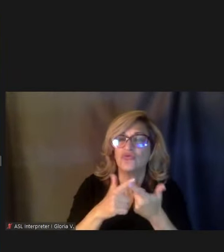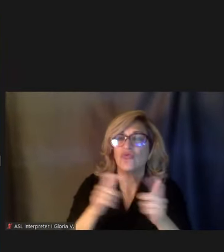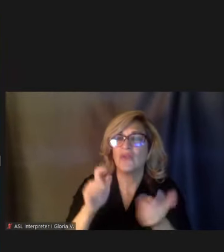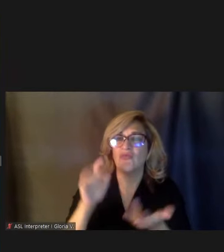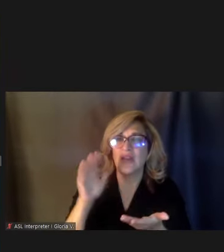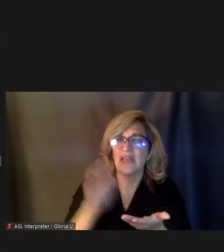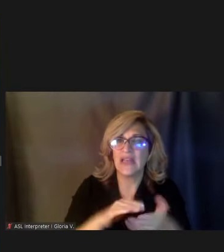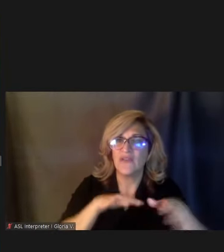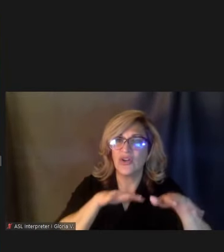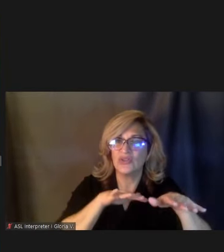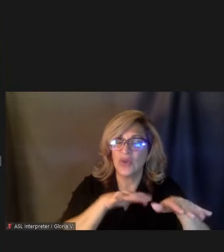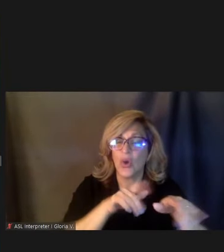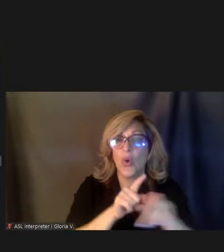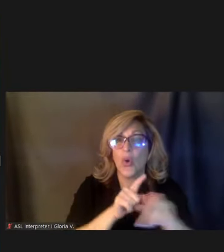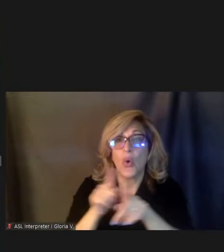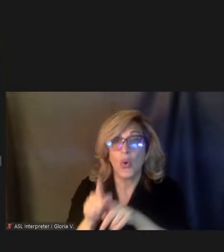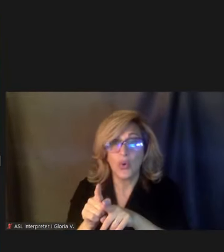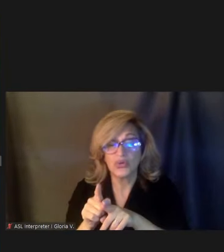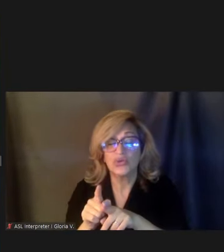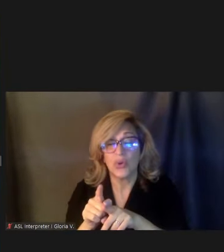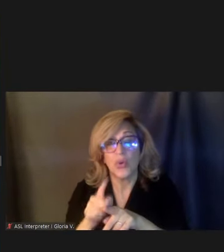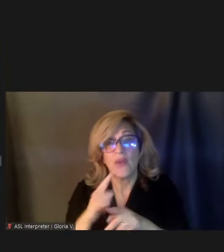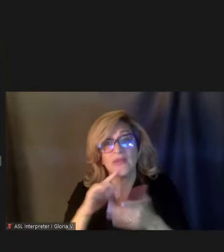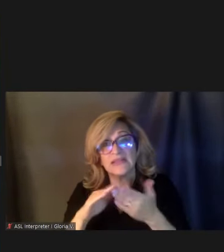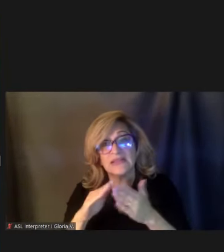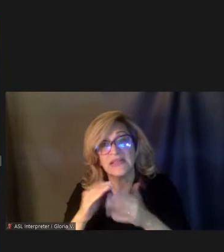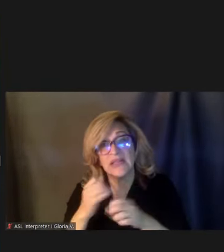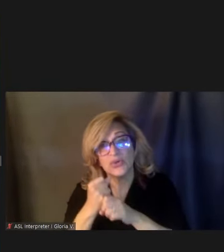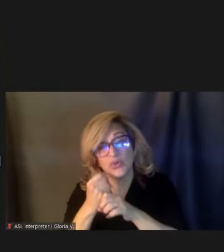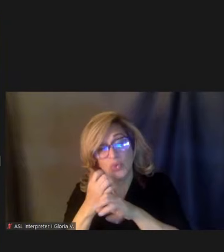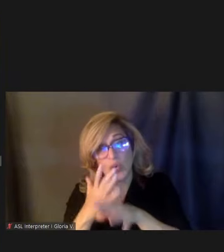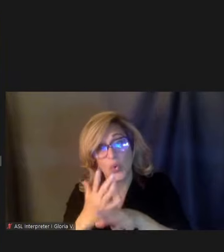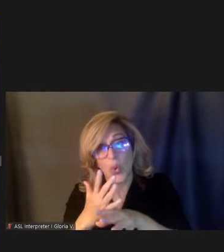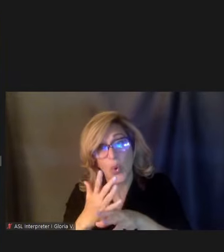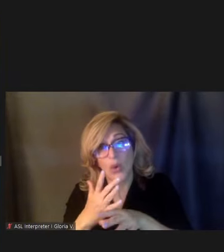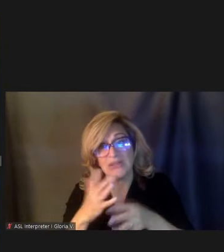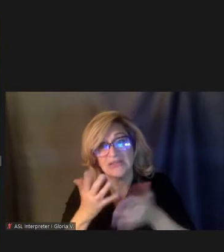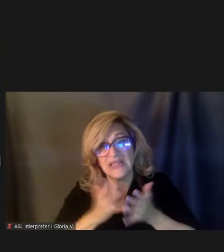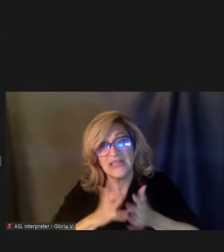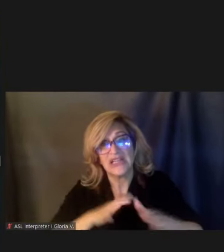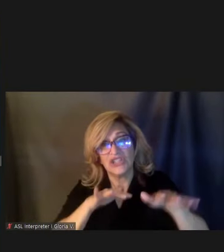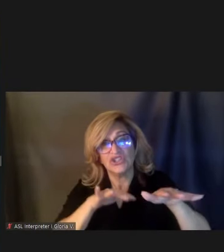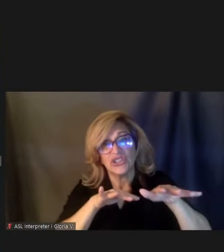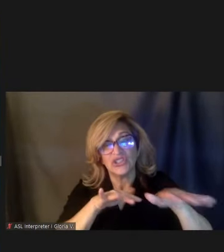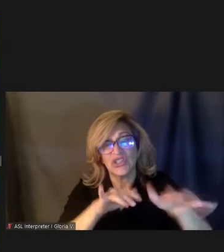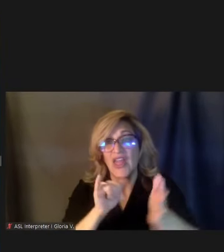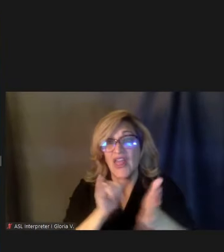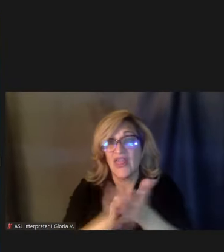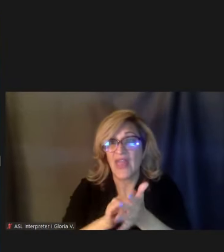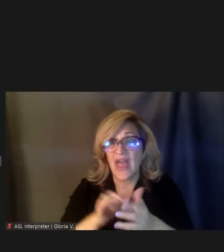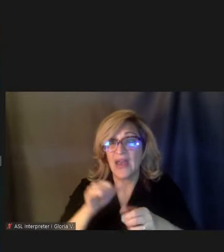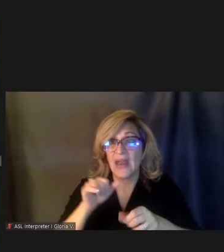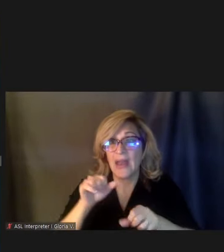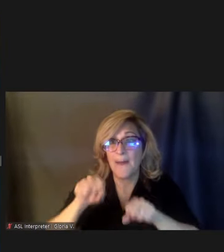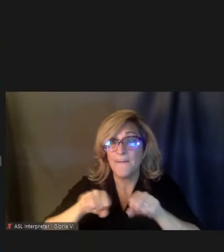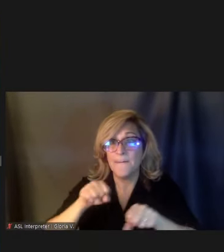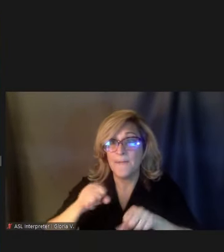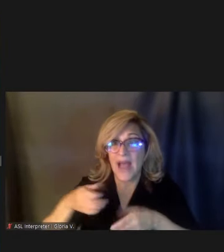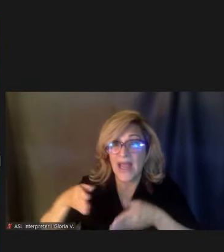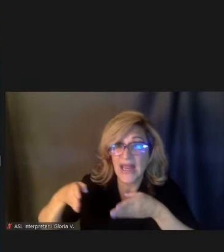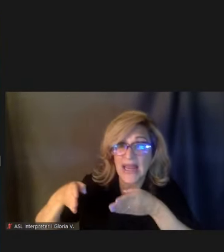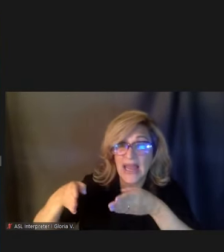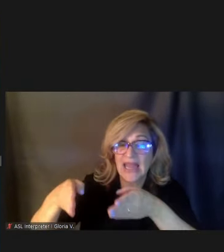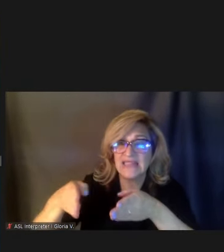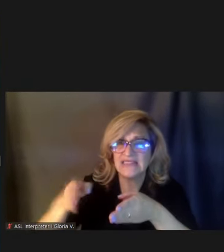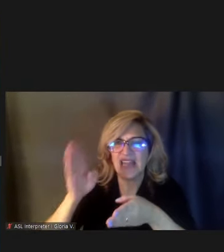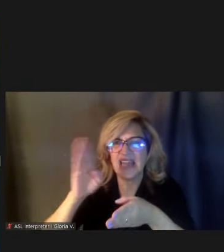congestion. Also, the city has caused congestion with bike lanes that are never used or rarely used, and